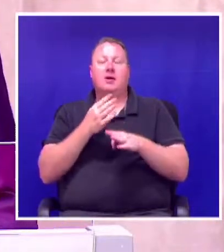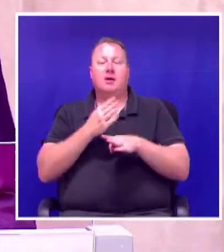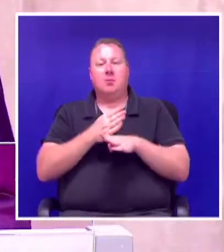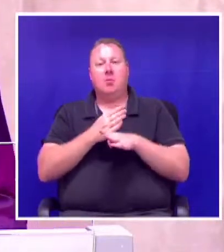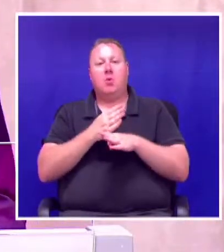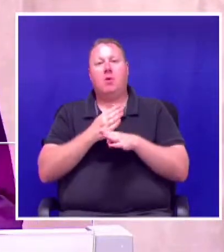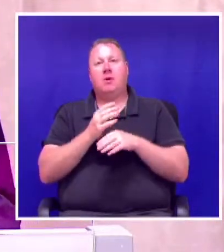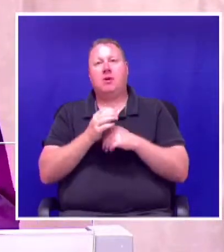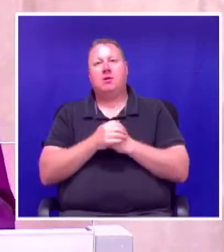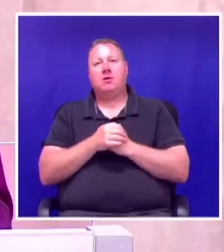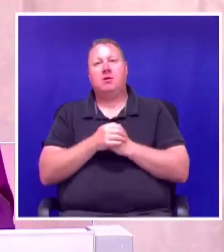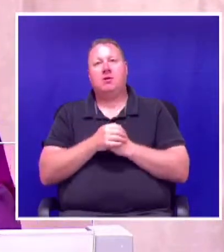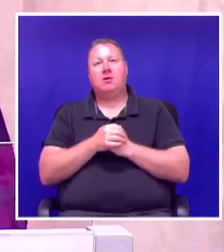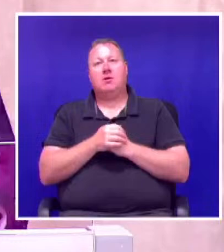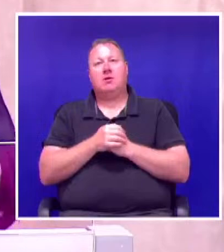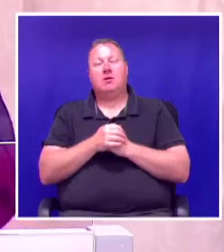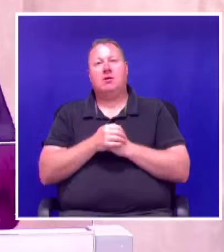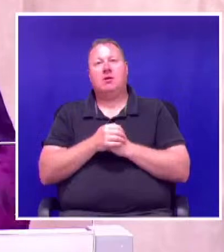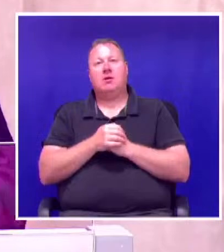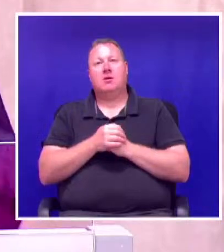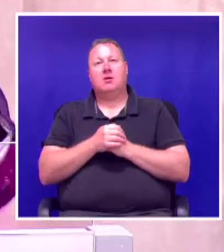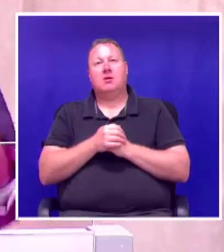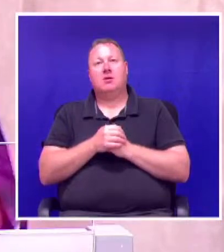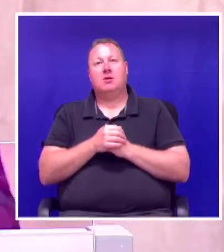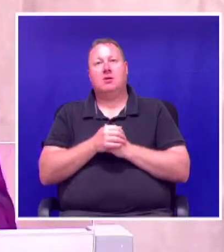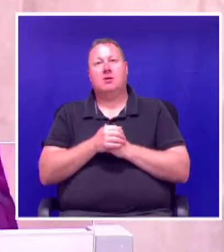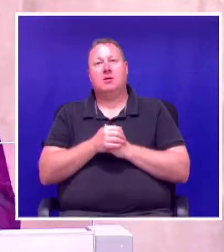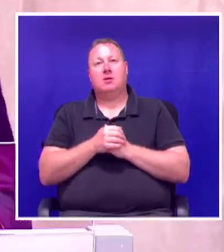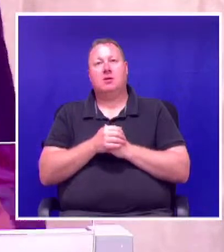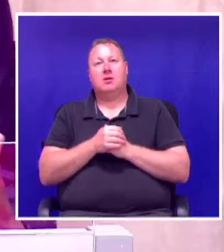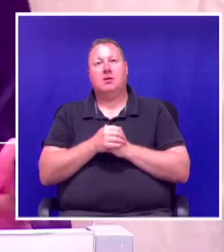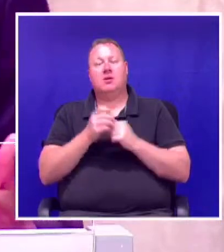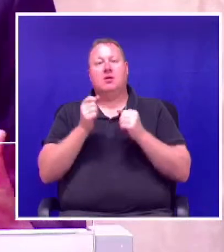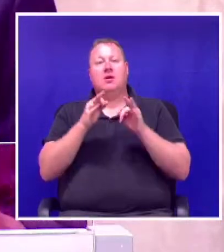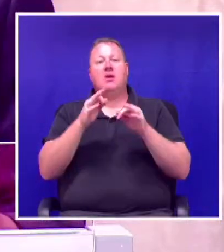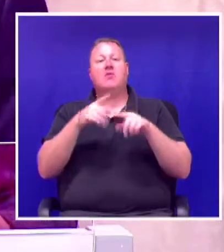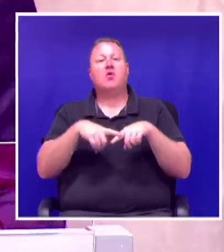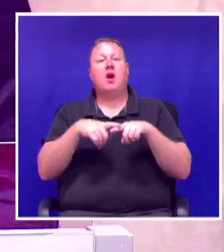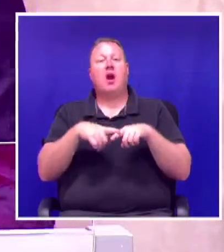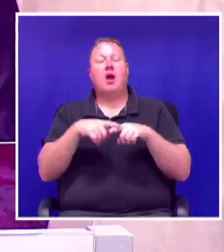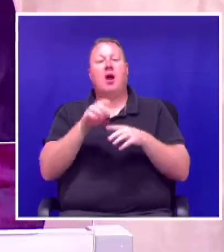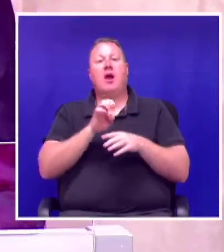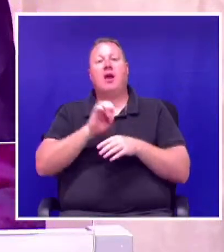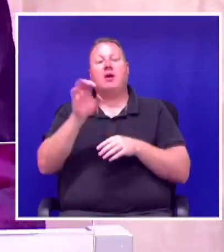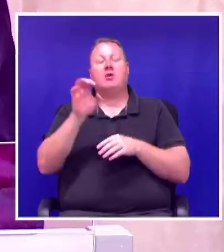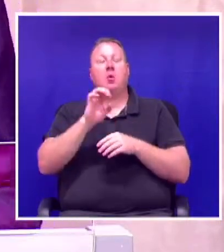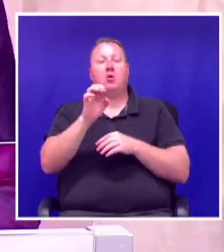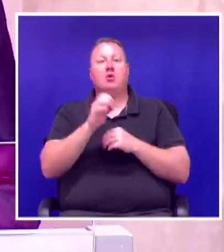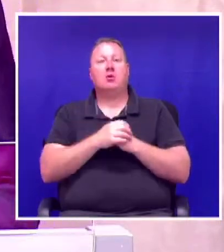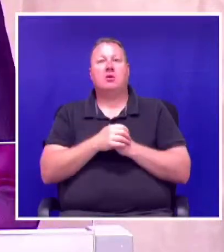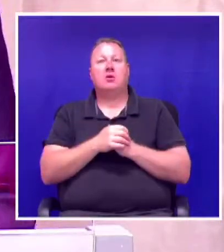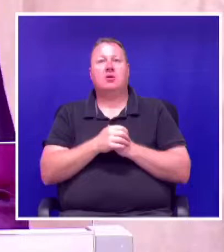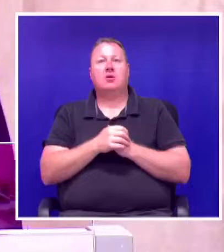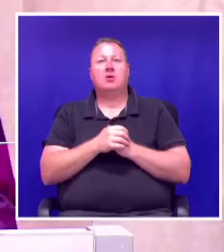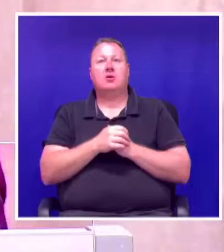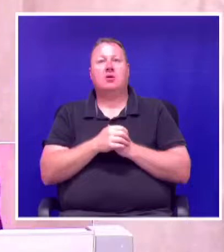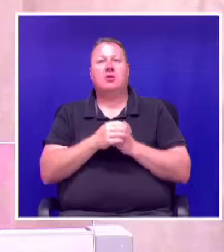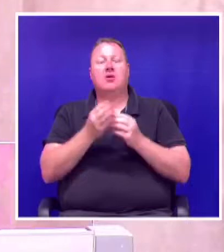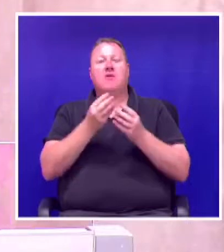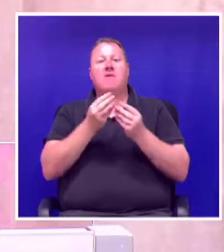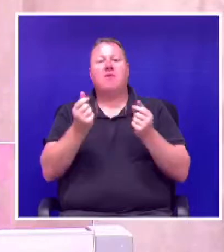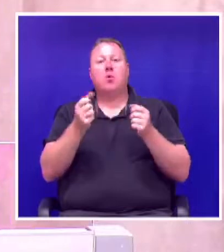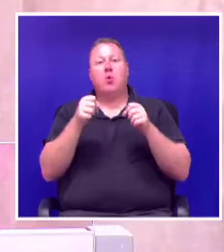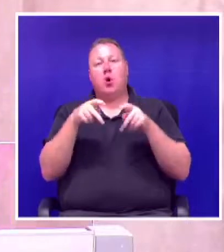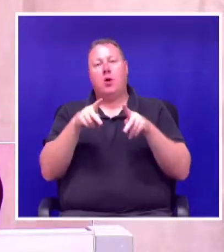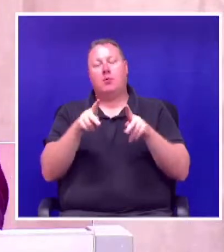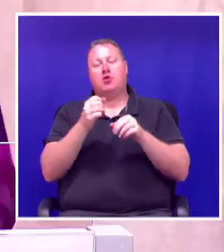employment. Because if you rely on exports, there are very few opportunities to